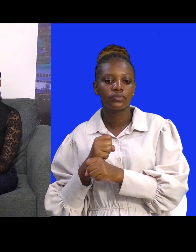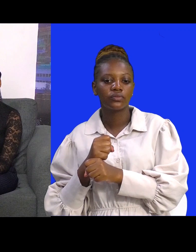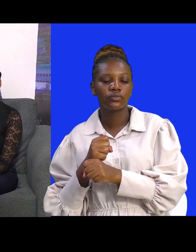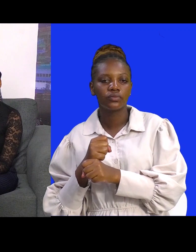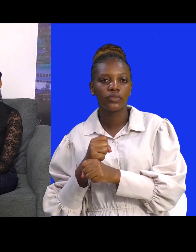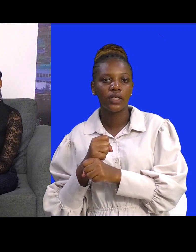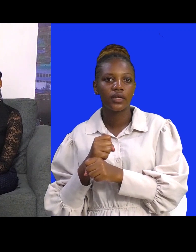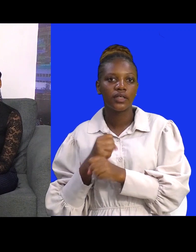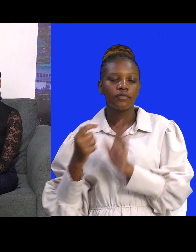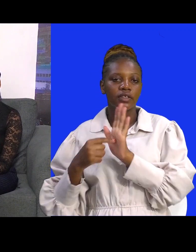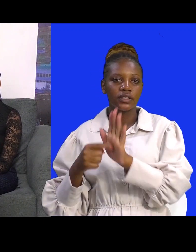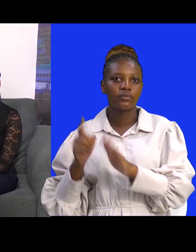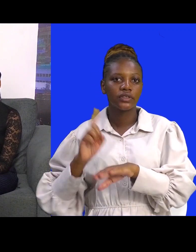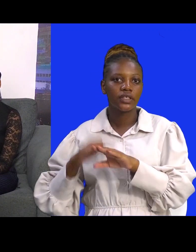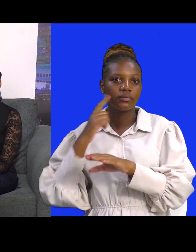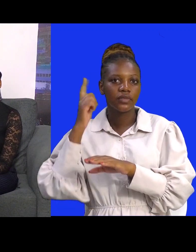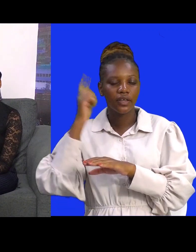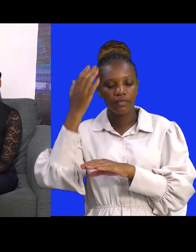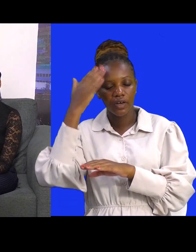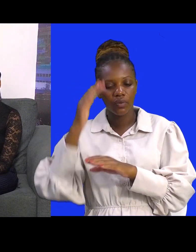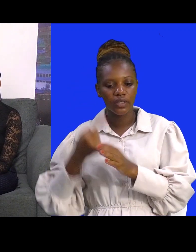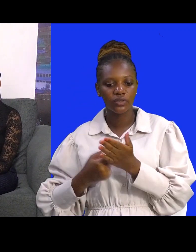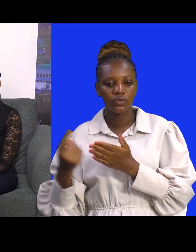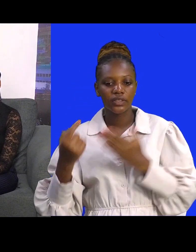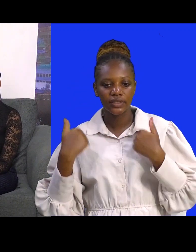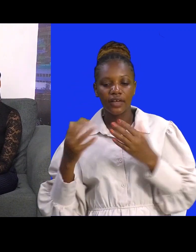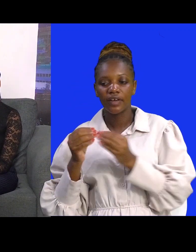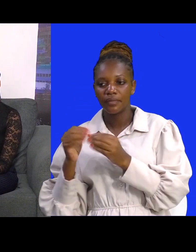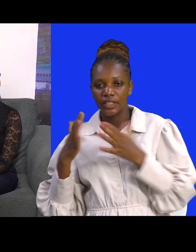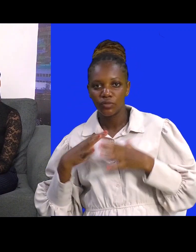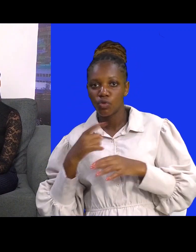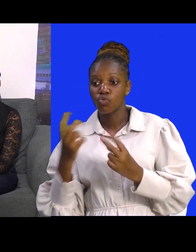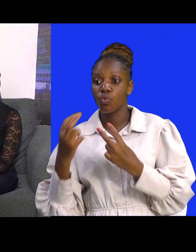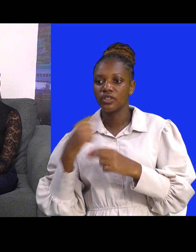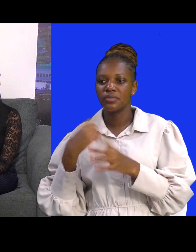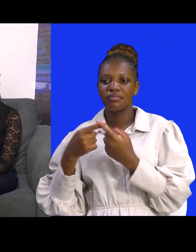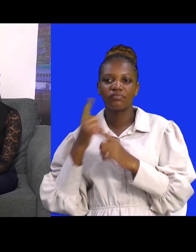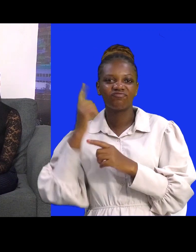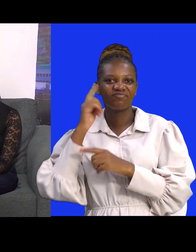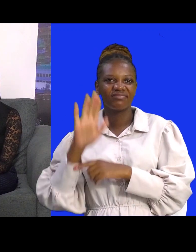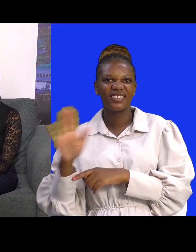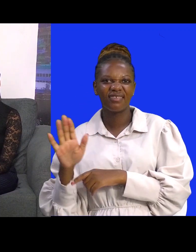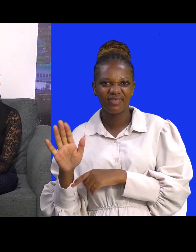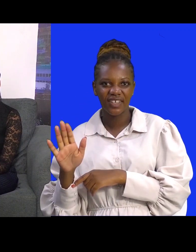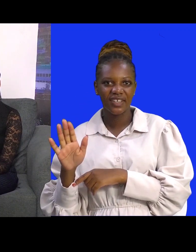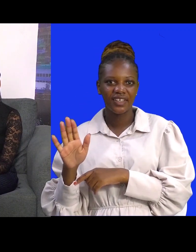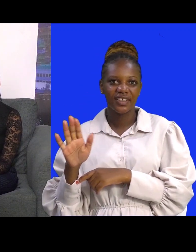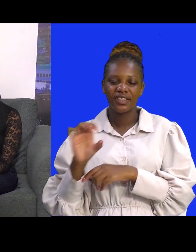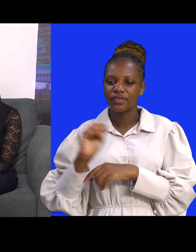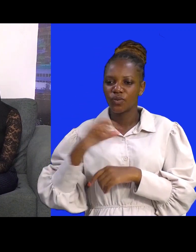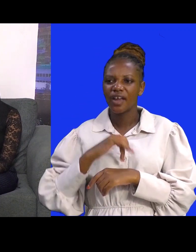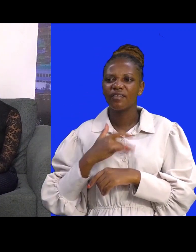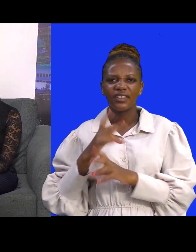following us all along. Like during the Deaf Awareness Week, I was able to meet a lot of fans that have been watching me, and I felt